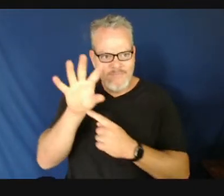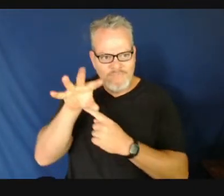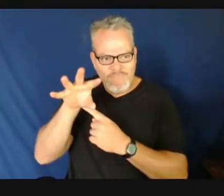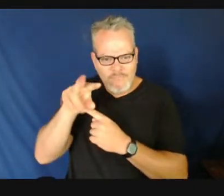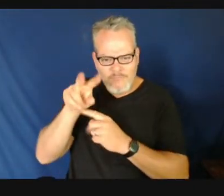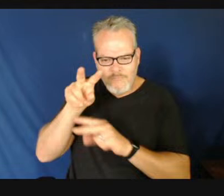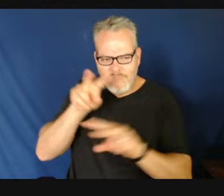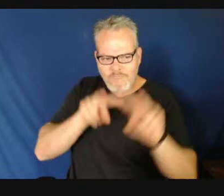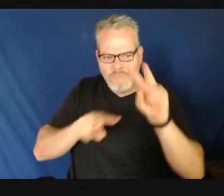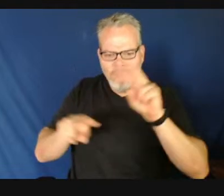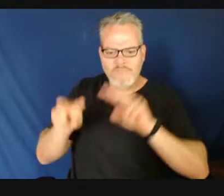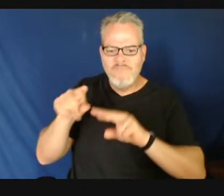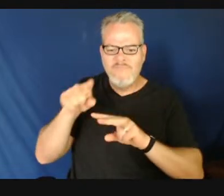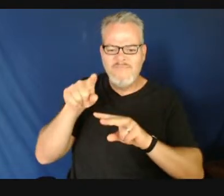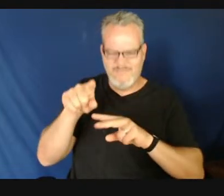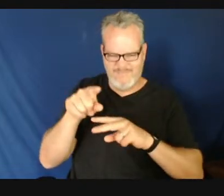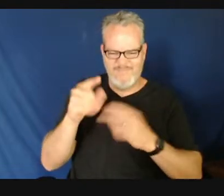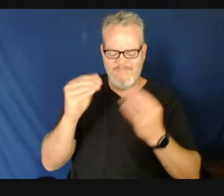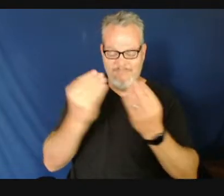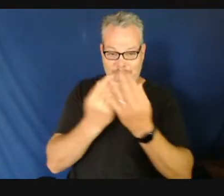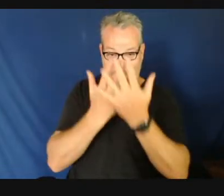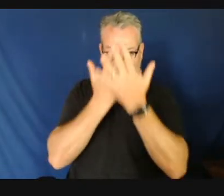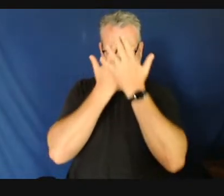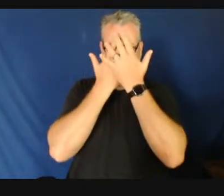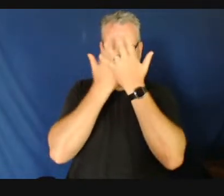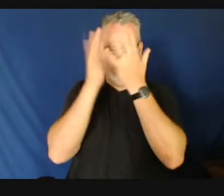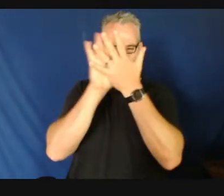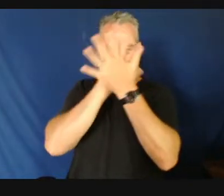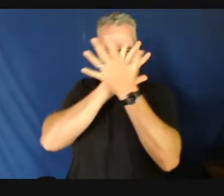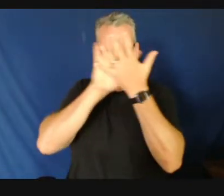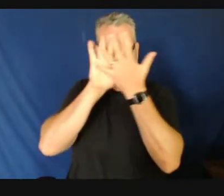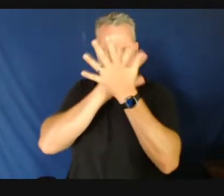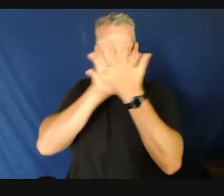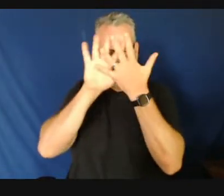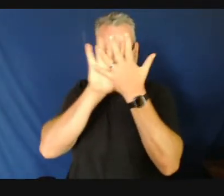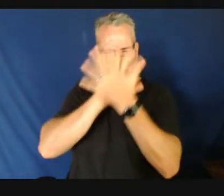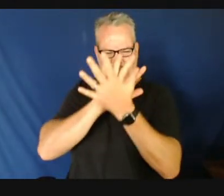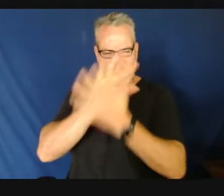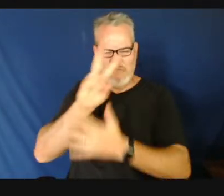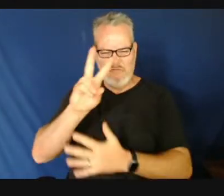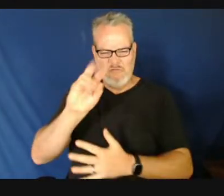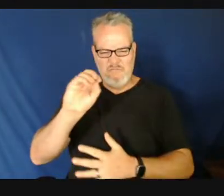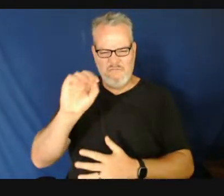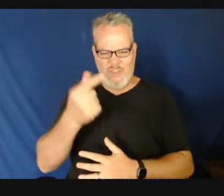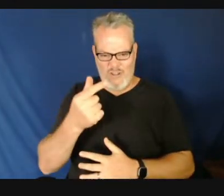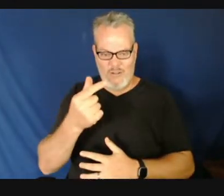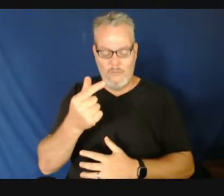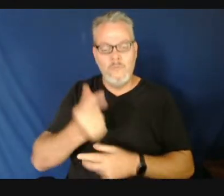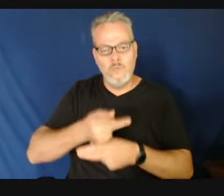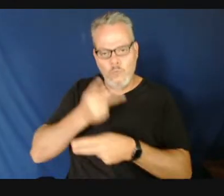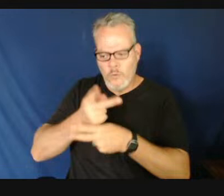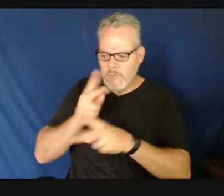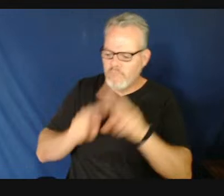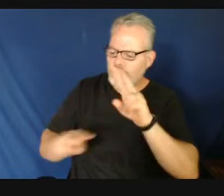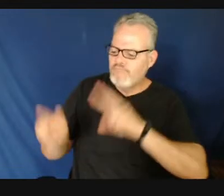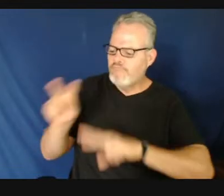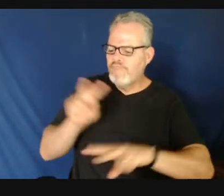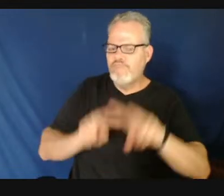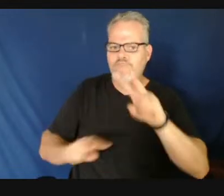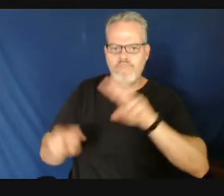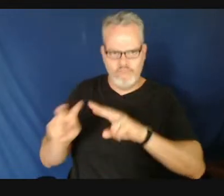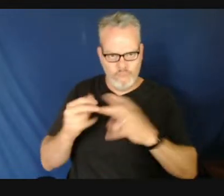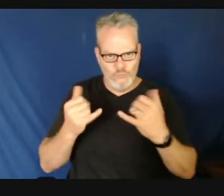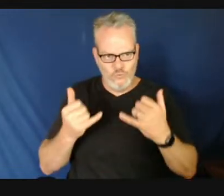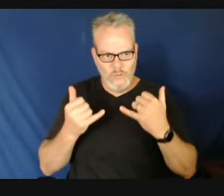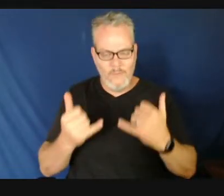from USGS, and that's pretty fogged out, as you guys can see. So we'll keep an eye on this as we go through our update today. But